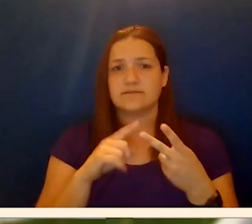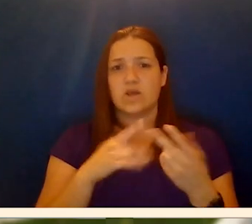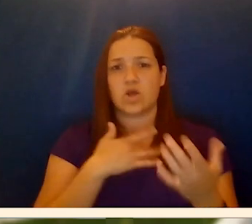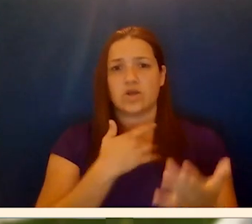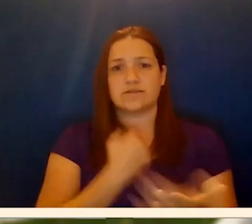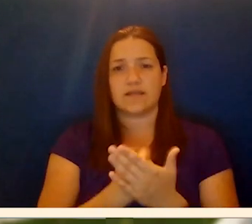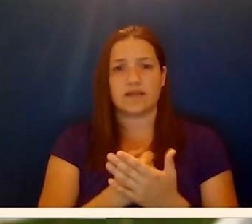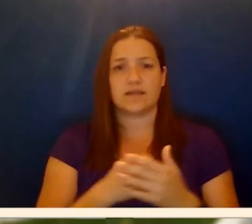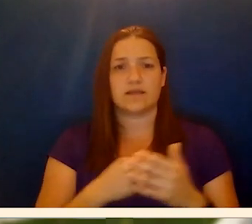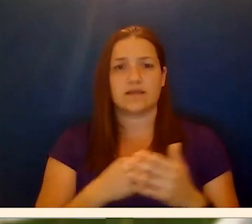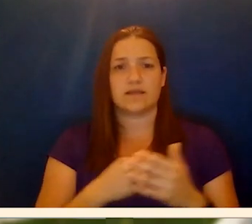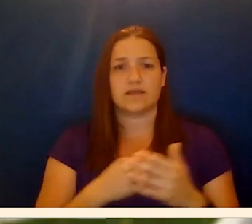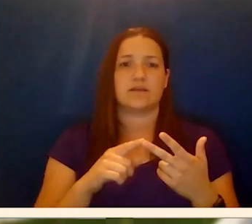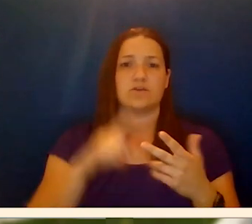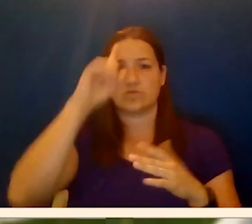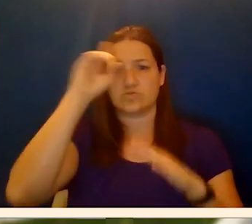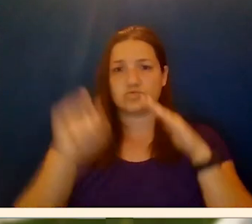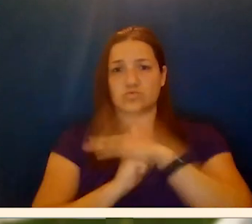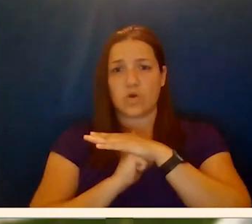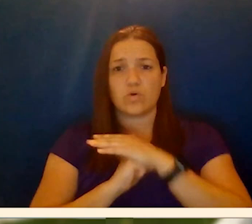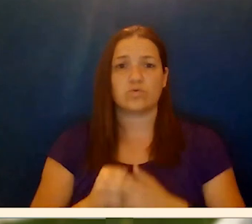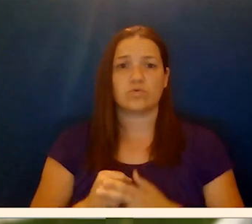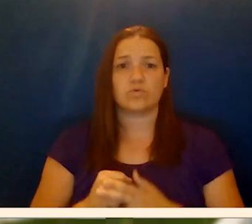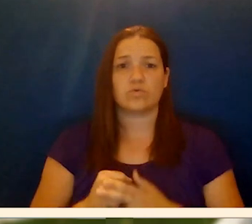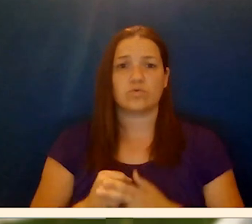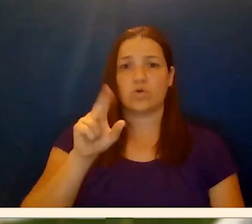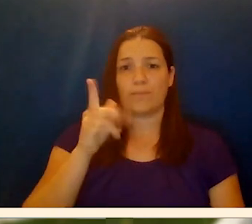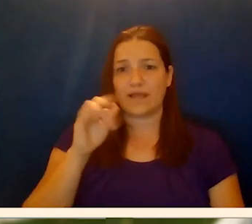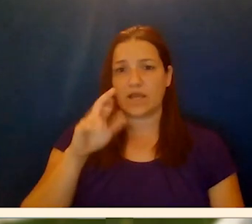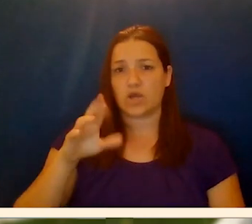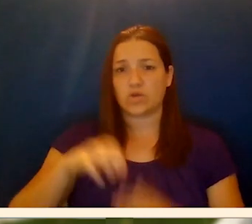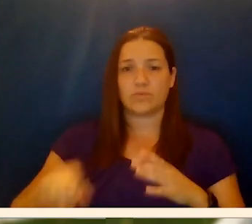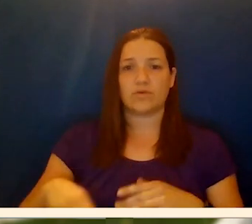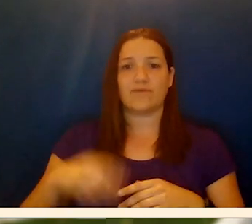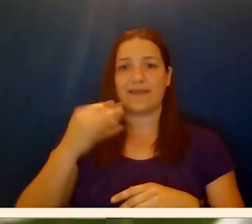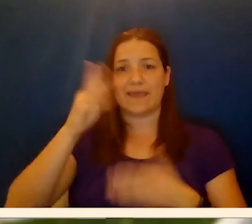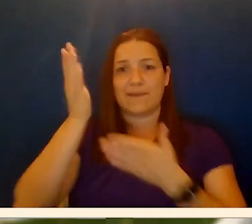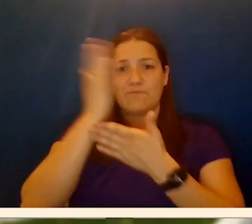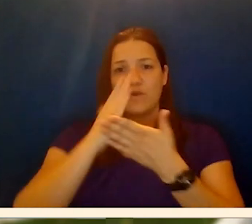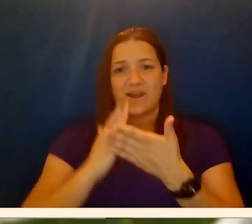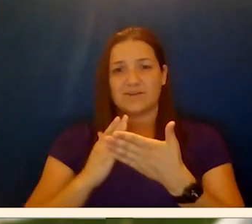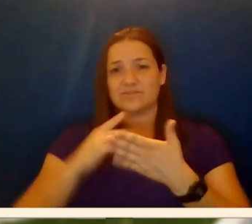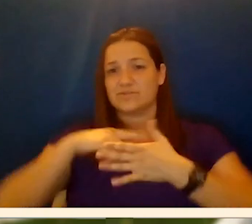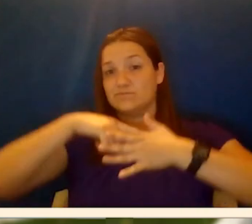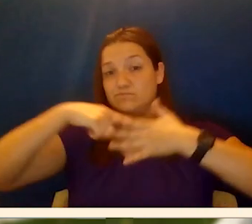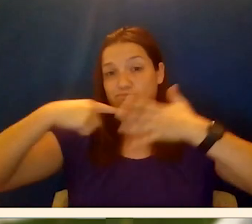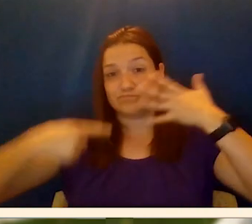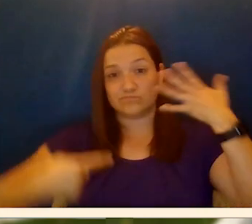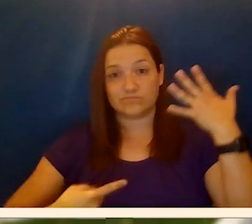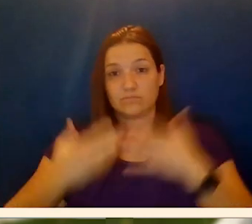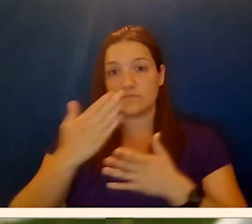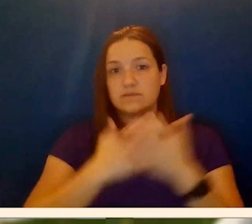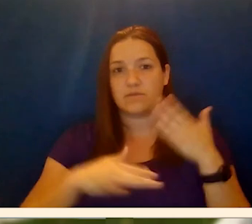having a gallbladder removed, a hip fracture. So there's some of that 13%. It's just while they